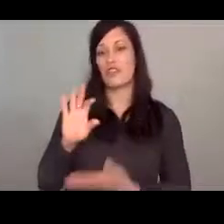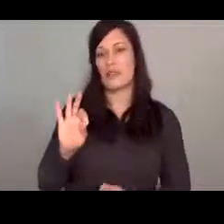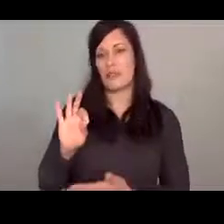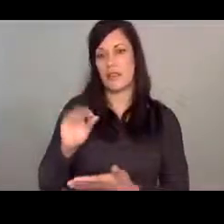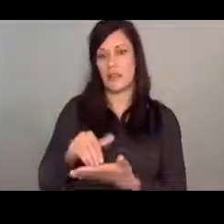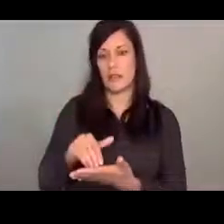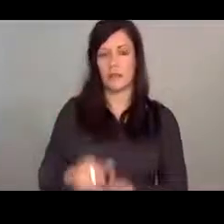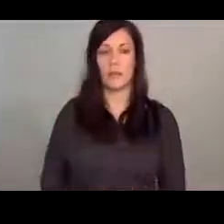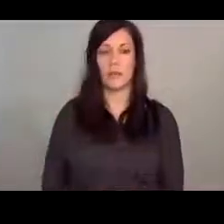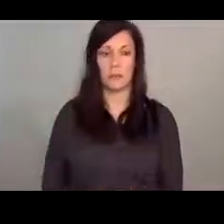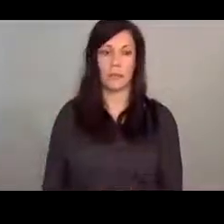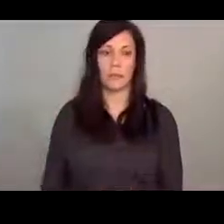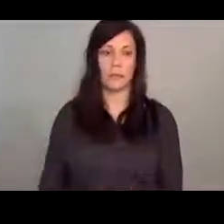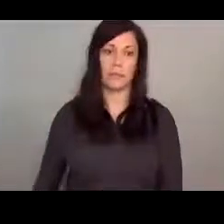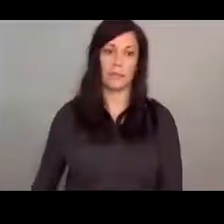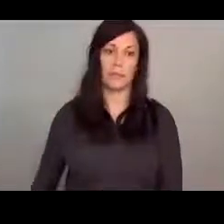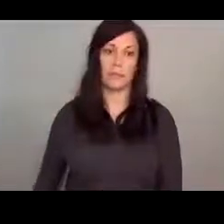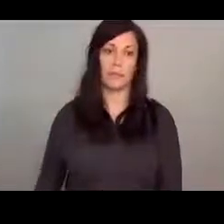9,000.